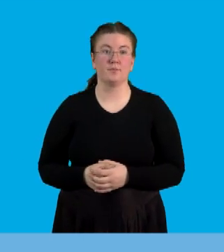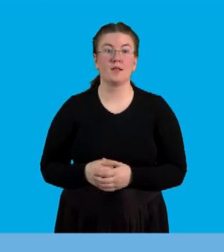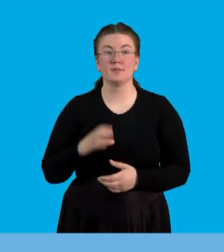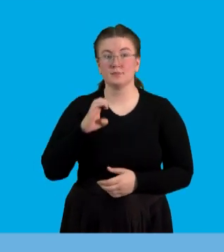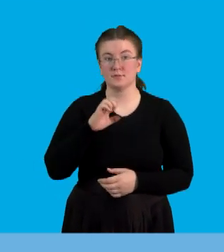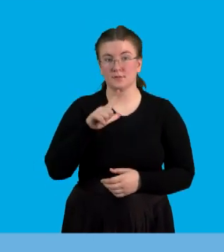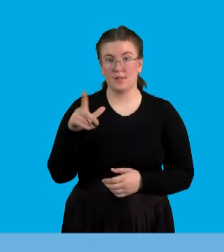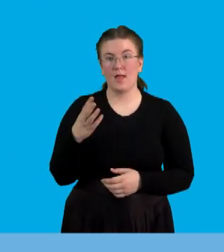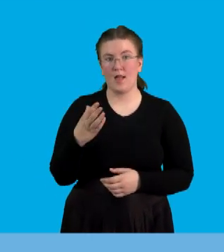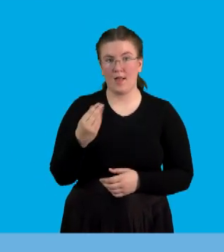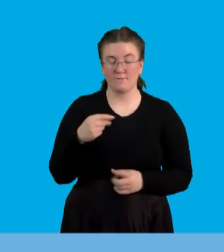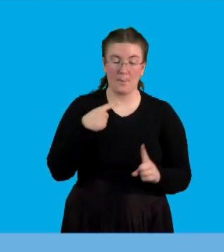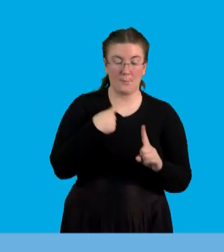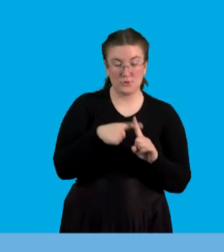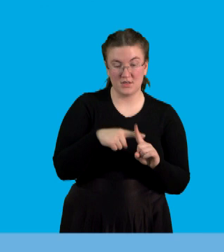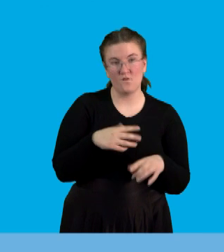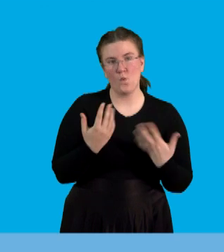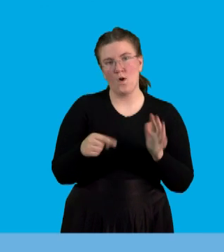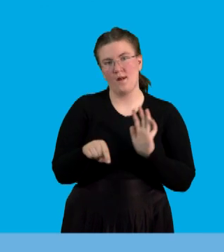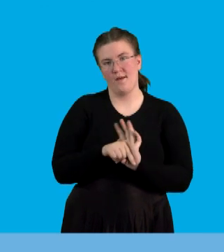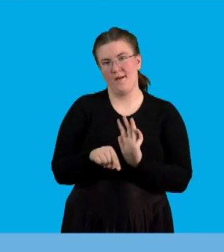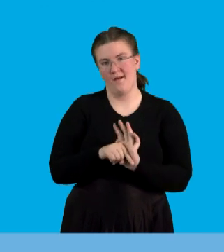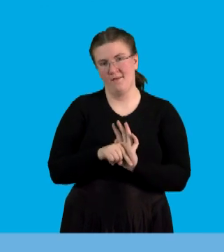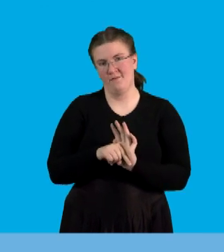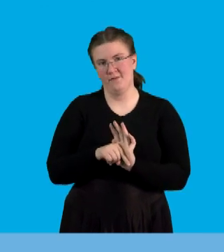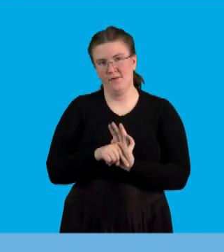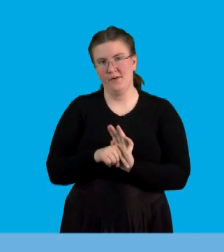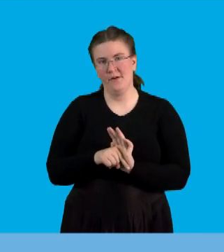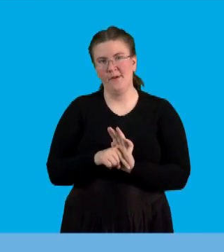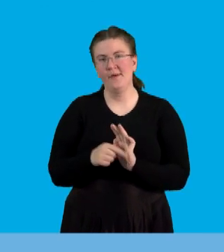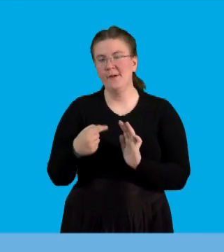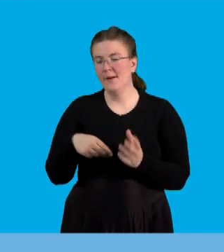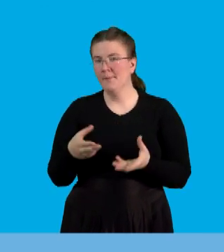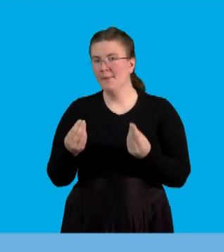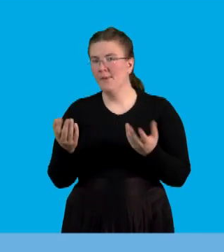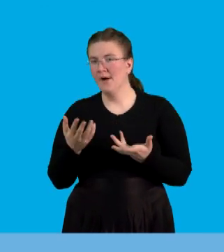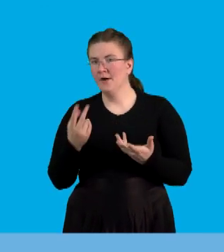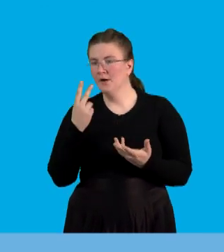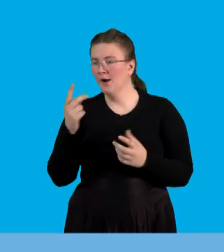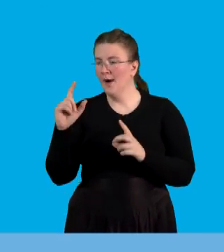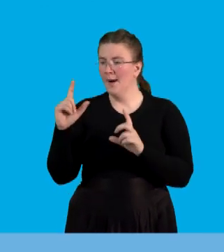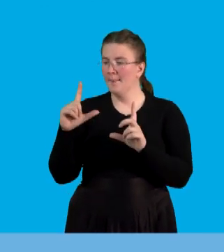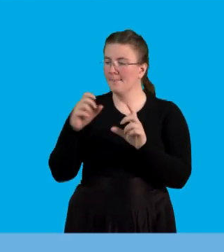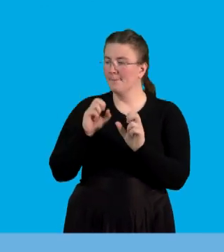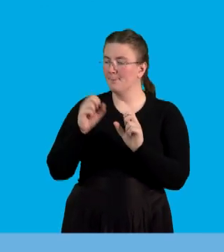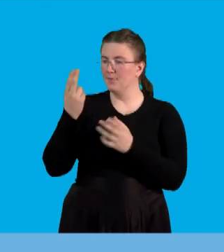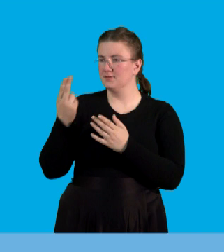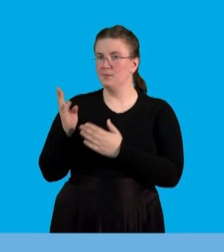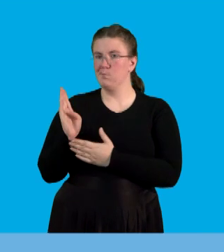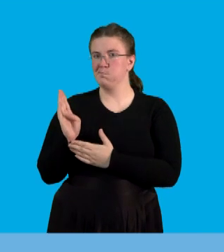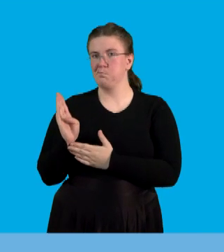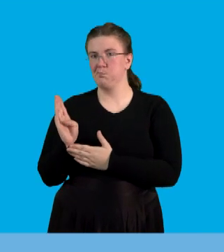have terminals, being the positive terminal and the negative terminal. So where do you find them? On this picture that we have here on this